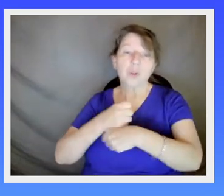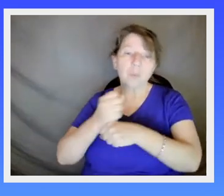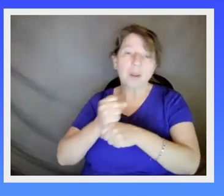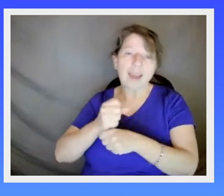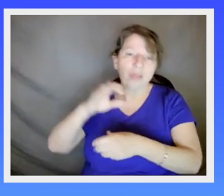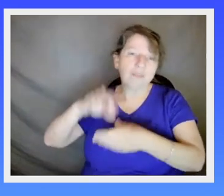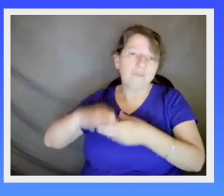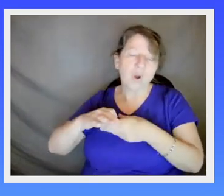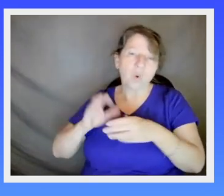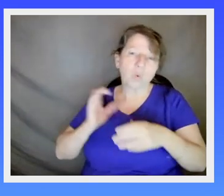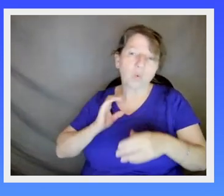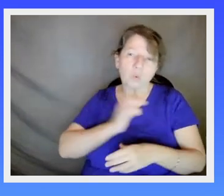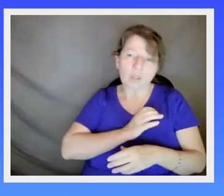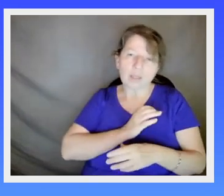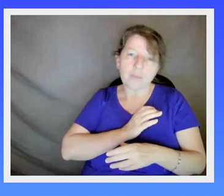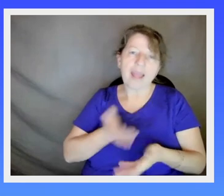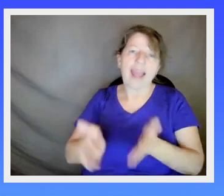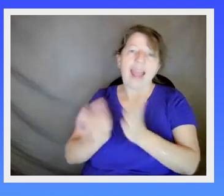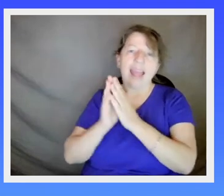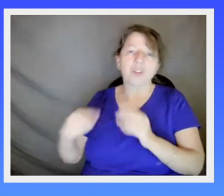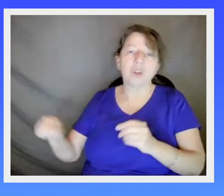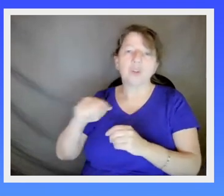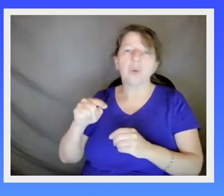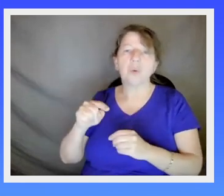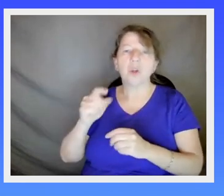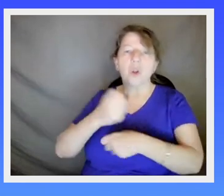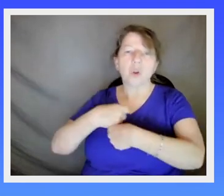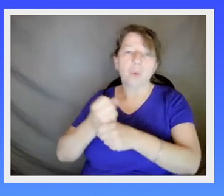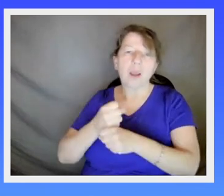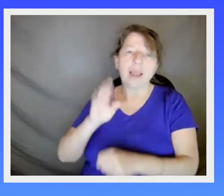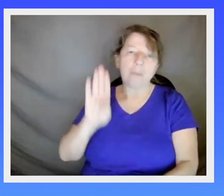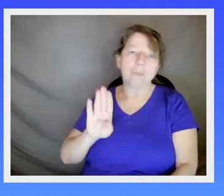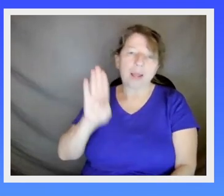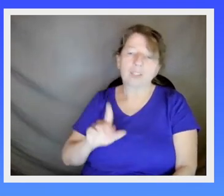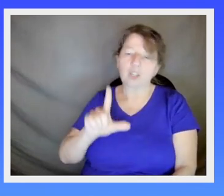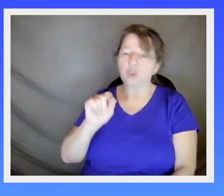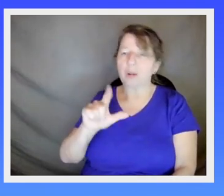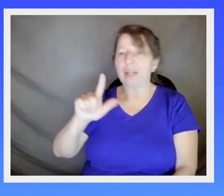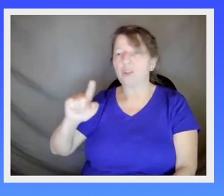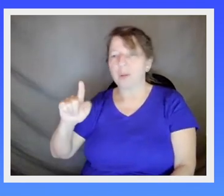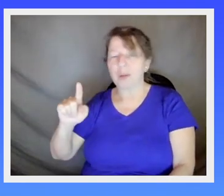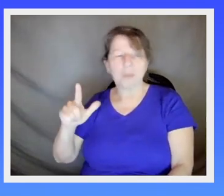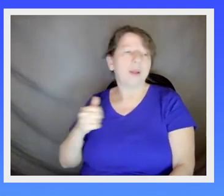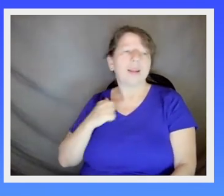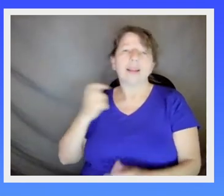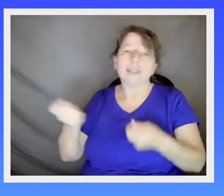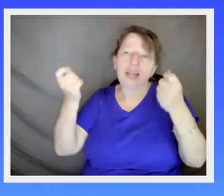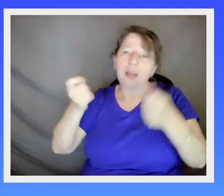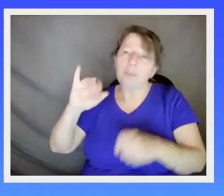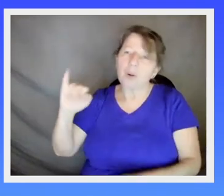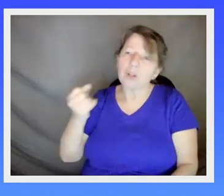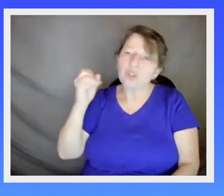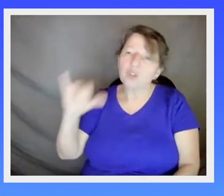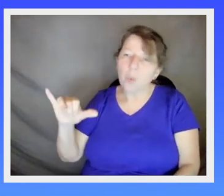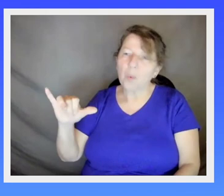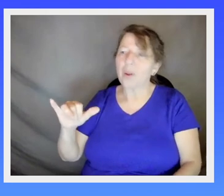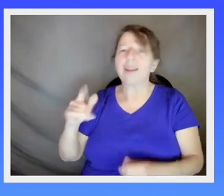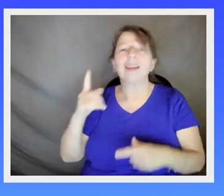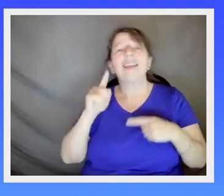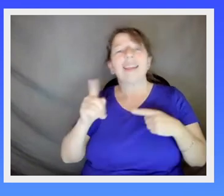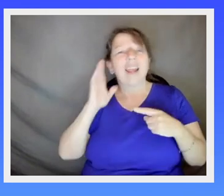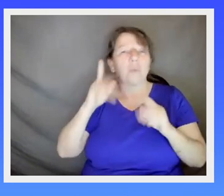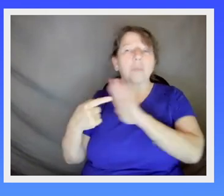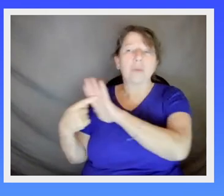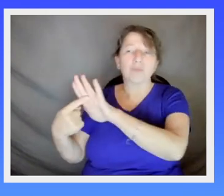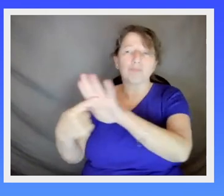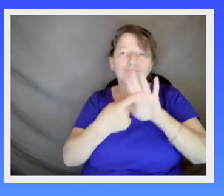you to Creating Boston 2021, celebrating creative joy and community engagement. It's going to be a live stream presentation of Boston